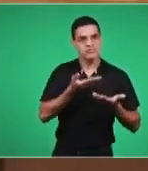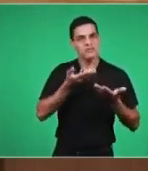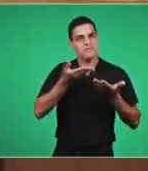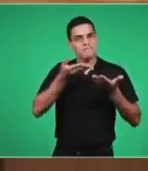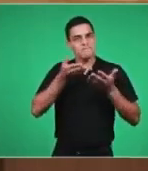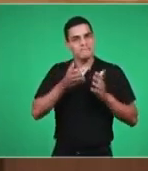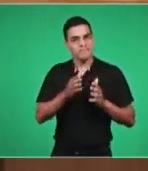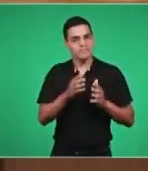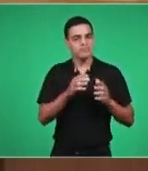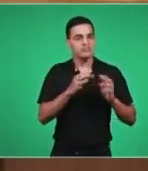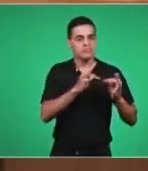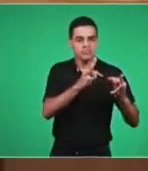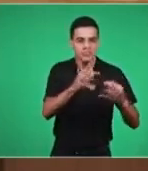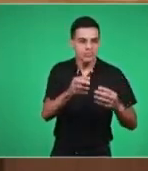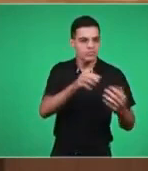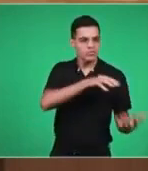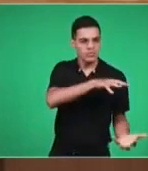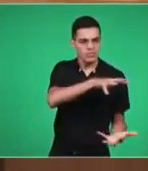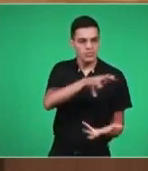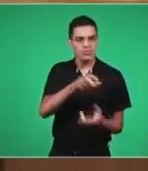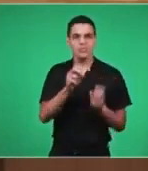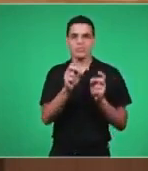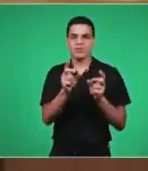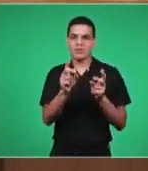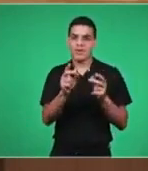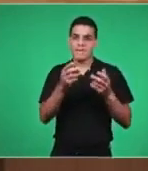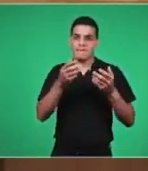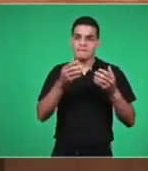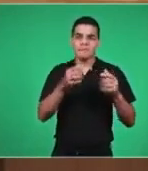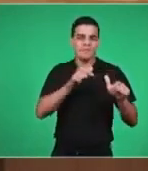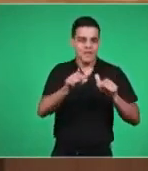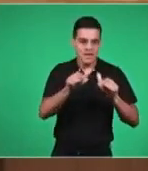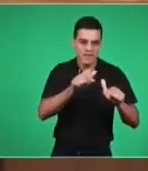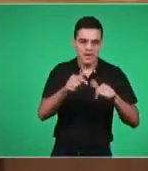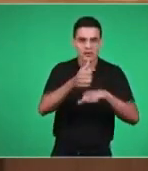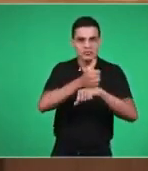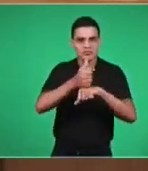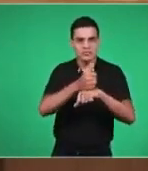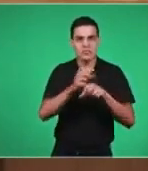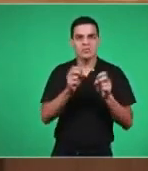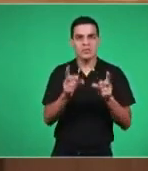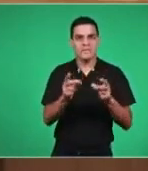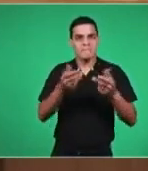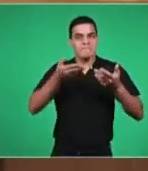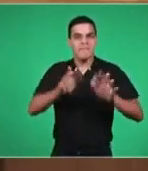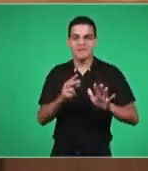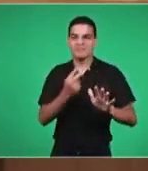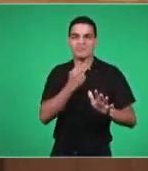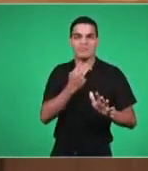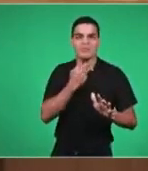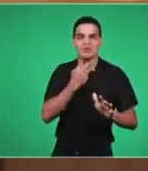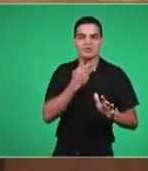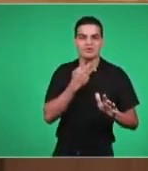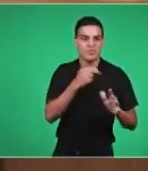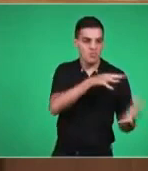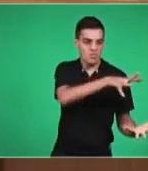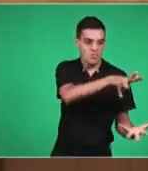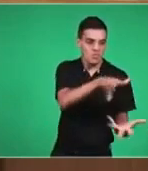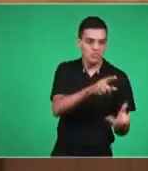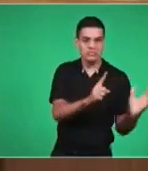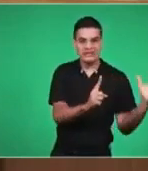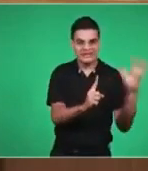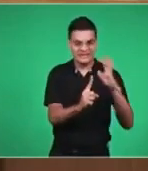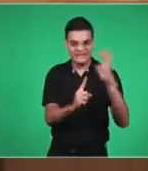You can't be distracted and having fun with the things out in this world, but not have a commitment with God. We can't